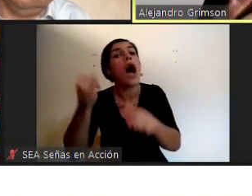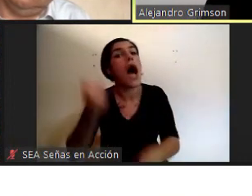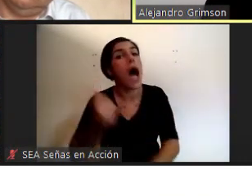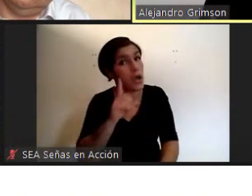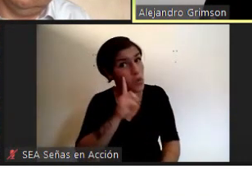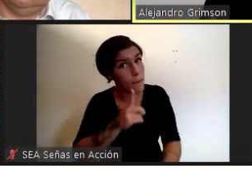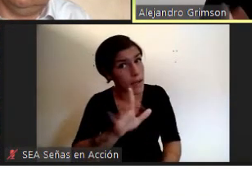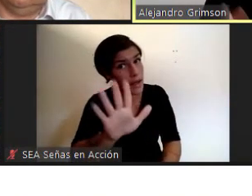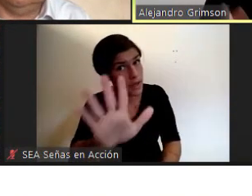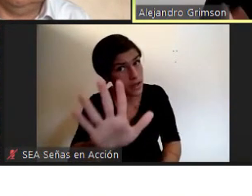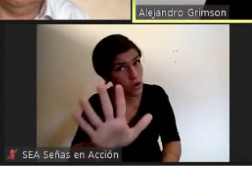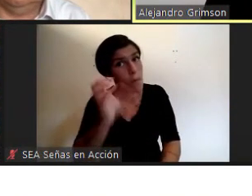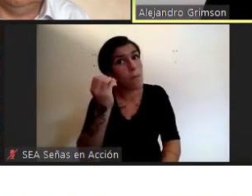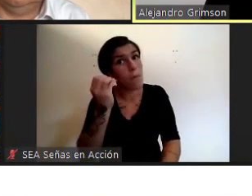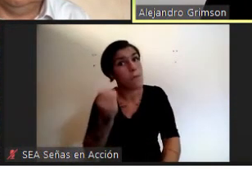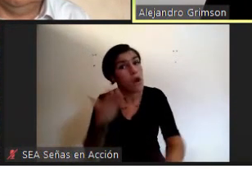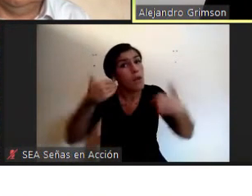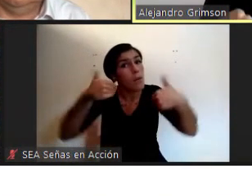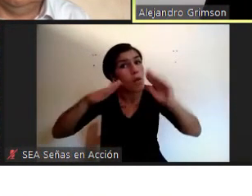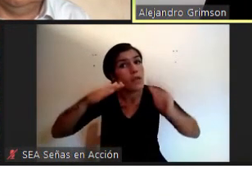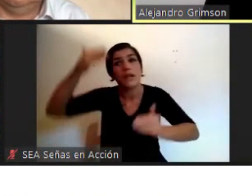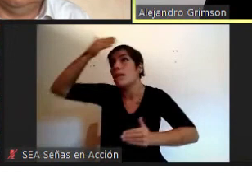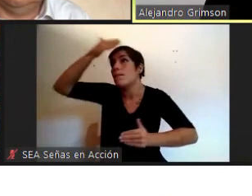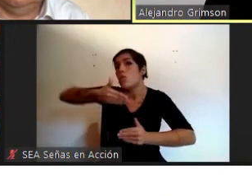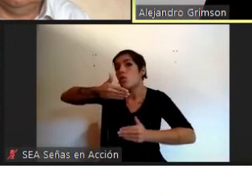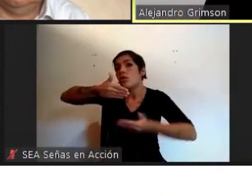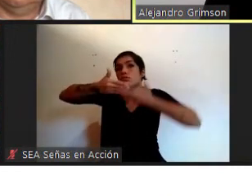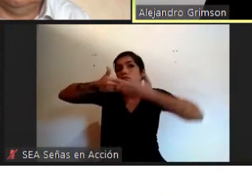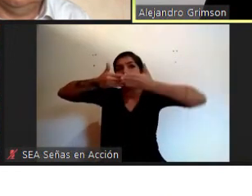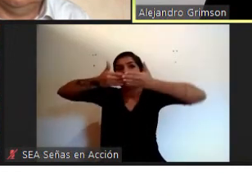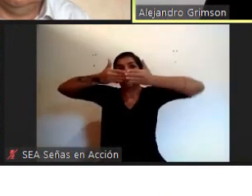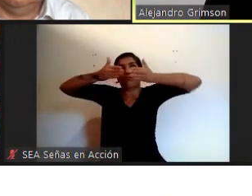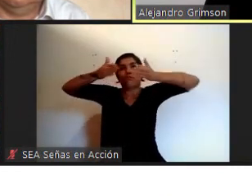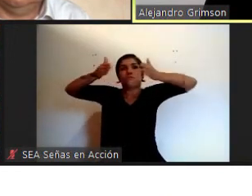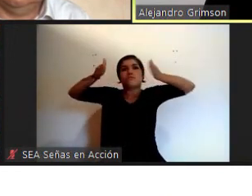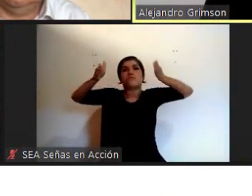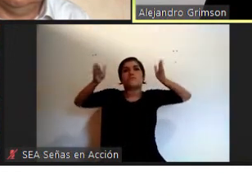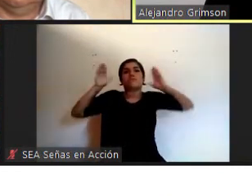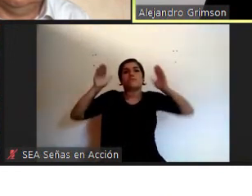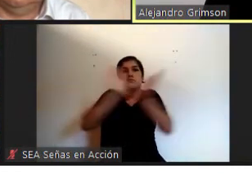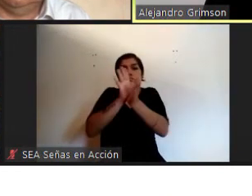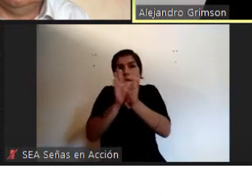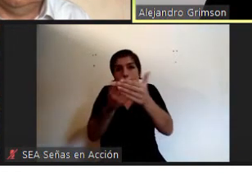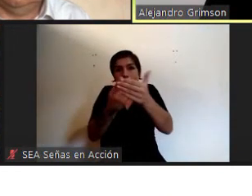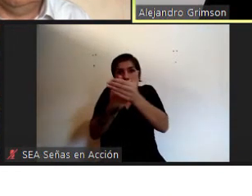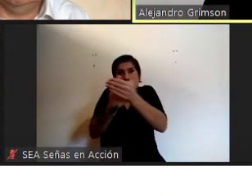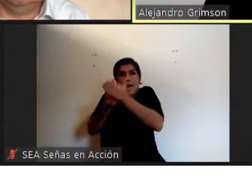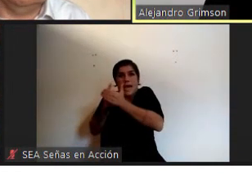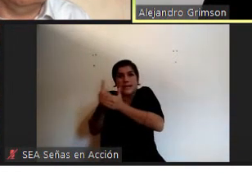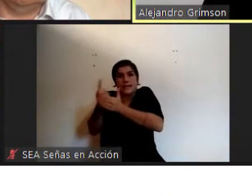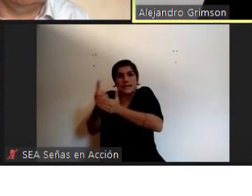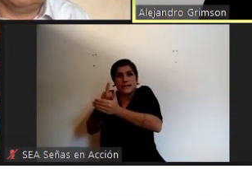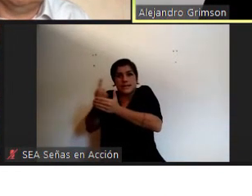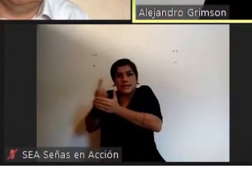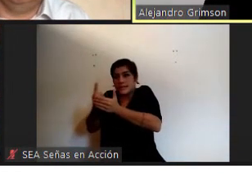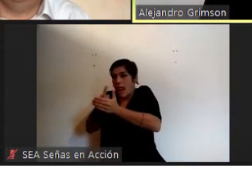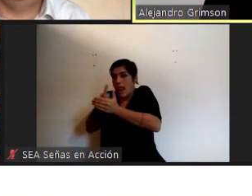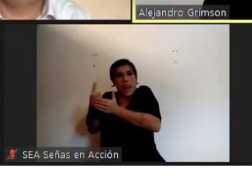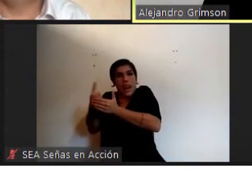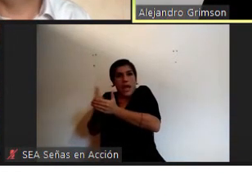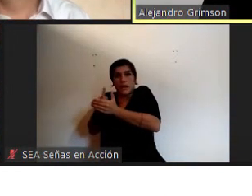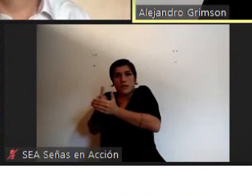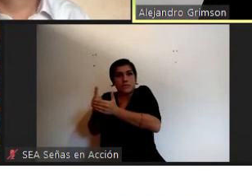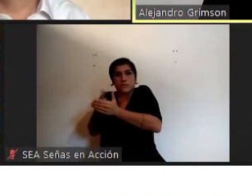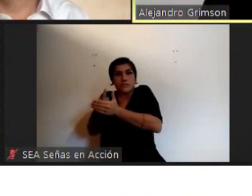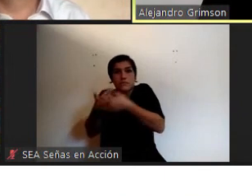left without a horizon, and then whatever remains is the possibility to live inside the crisis, rather than thinking that what